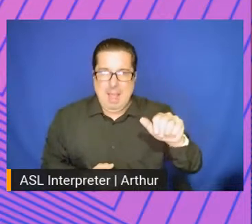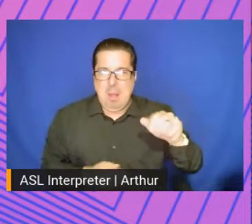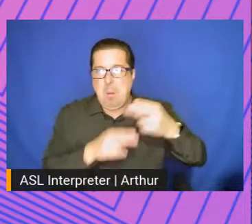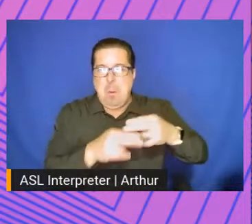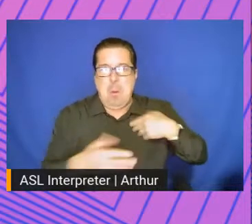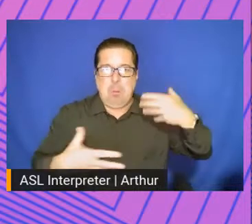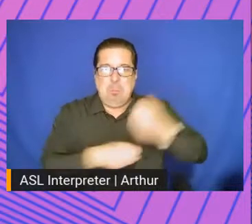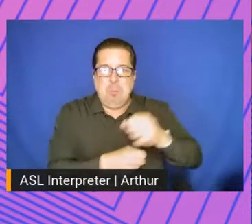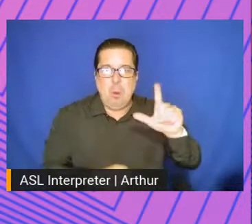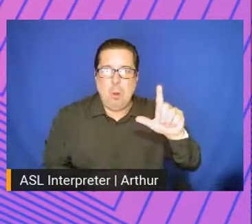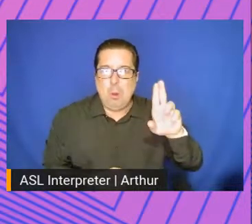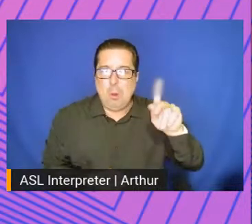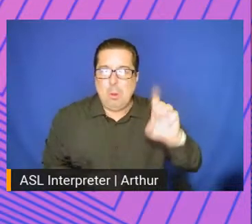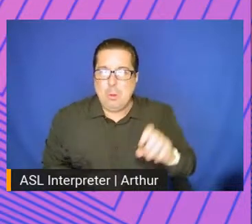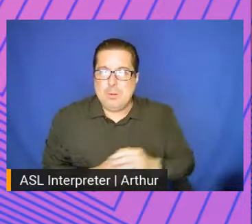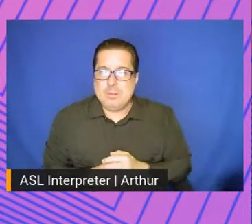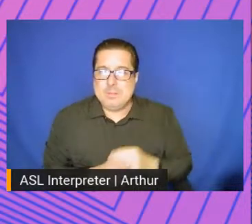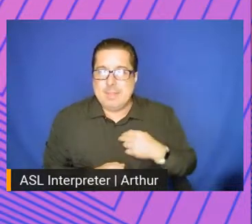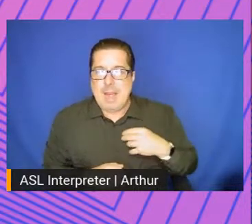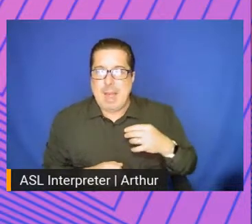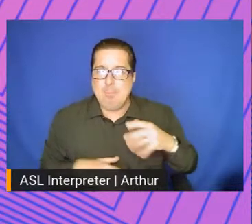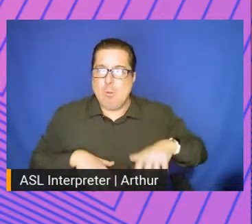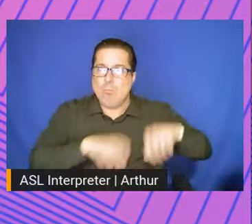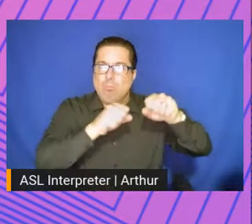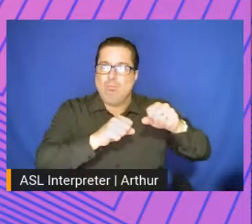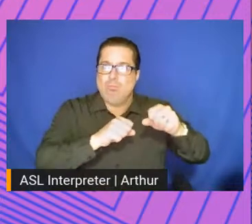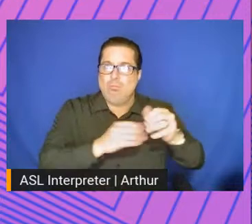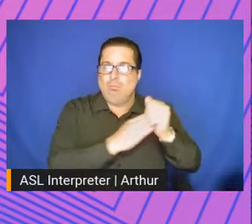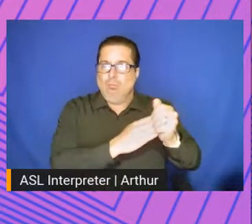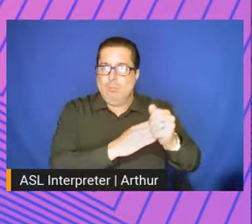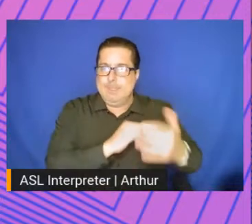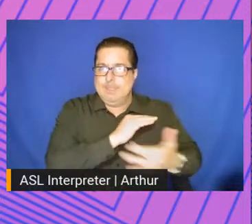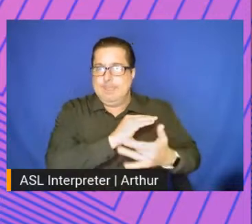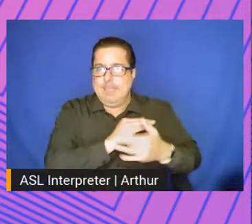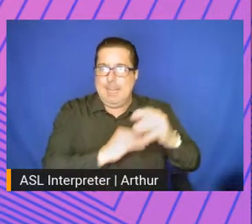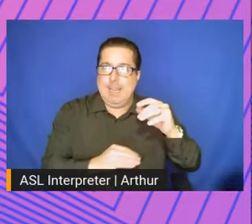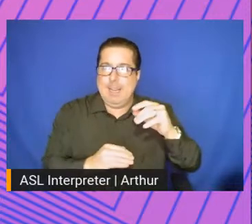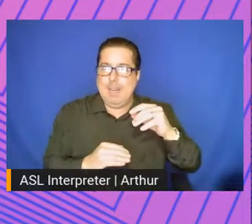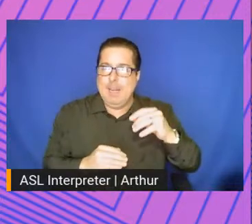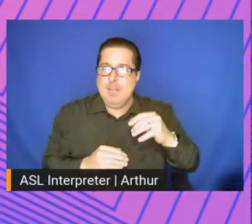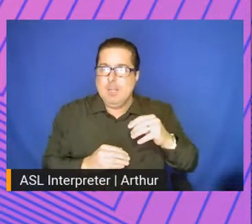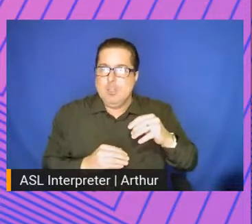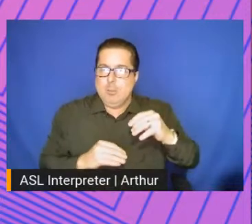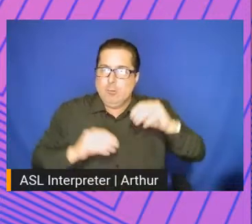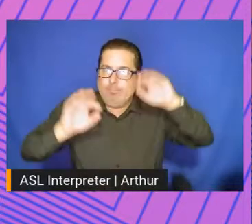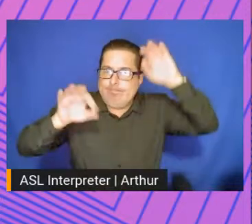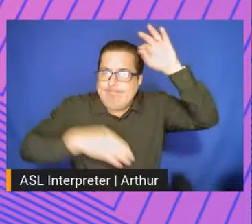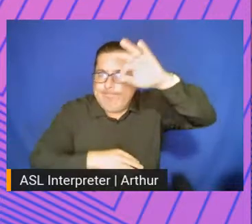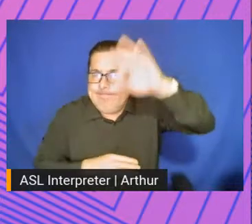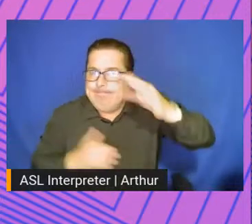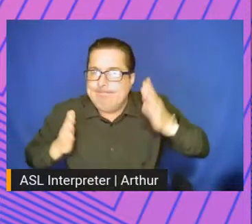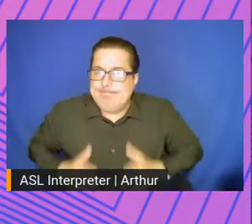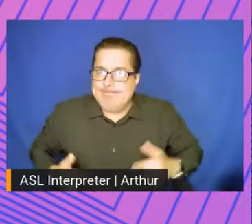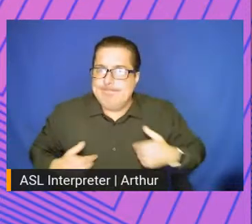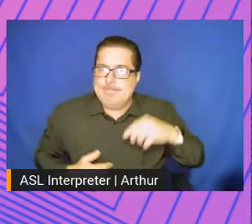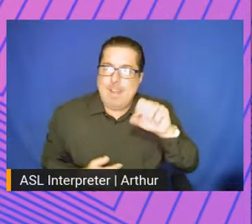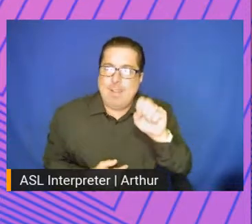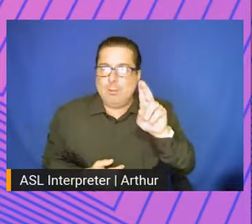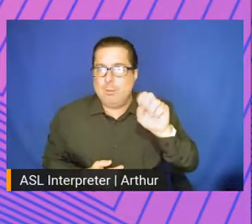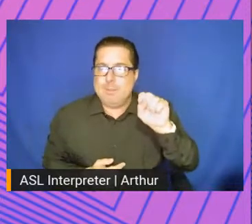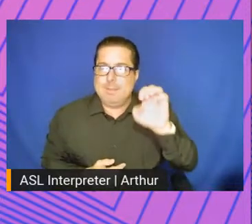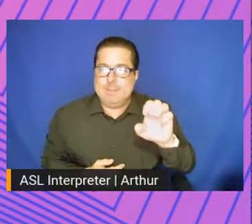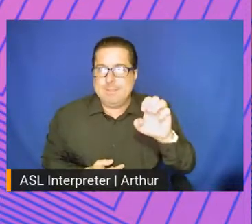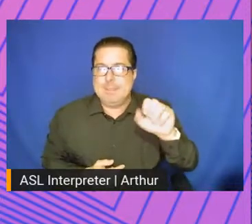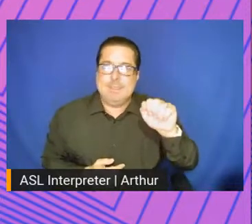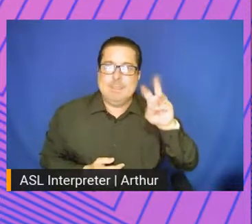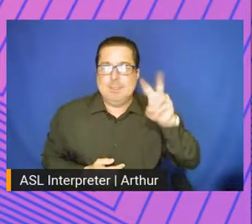such a mouthful, like my mouth gets tired whenever I put that out. I'm also an AWS hero and a HashiCorp